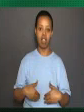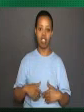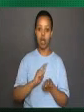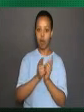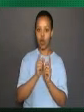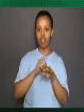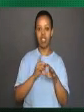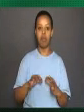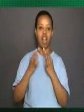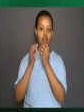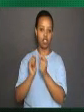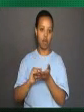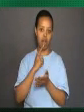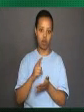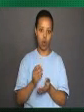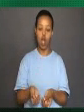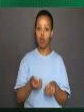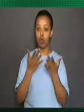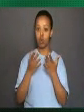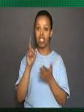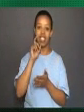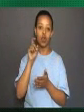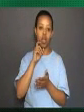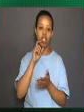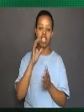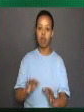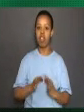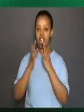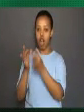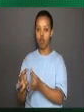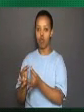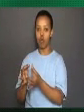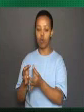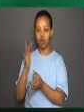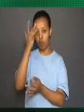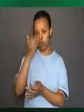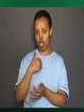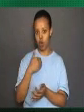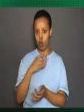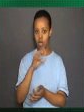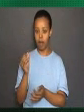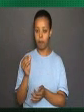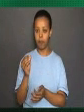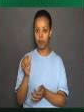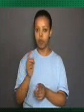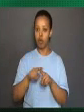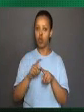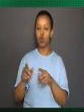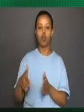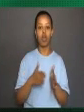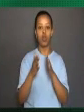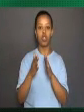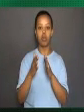intercourse. There are many sexually transmitted diseases, and they can be passed in different